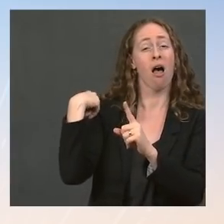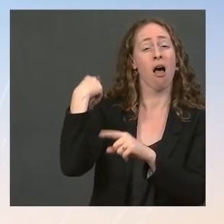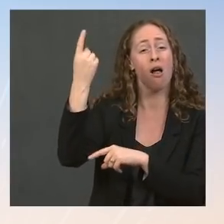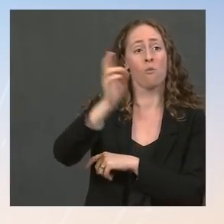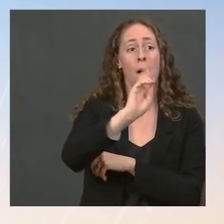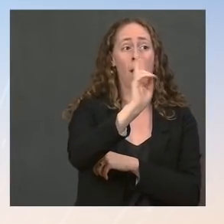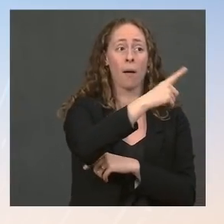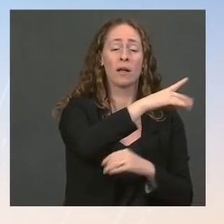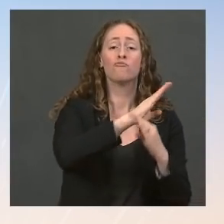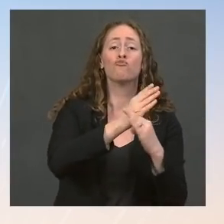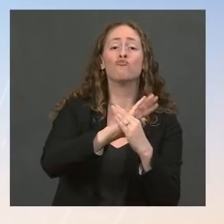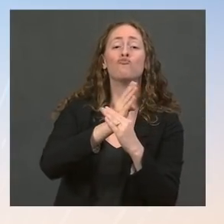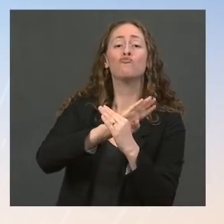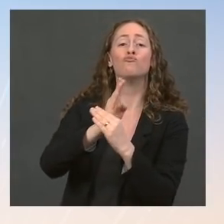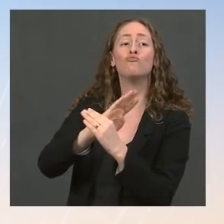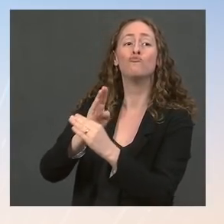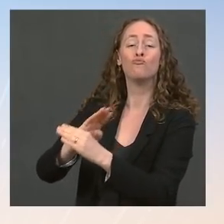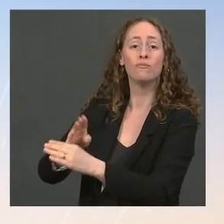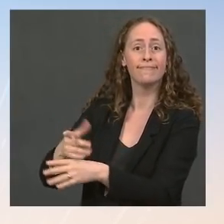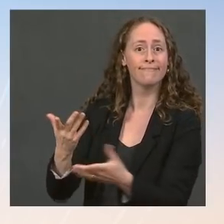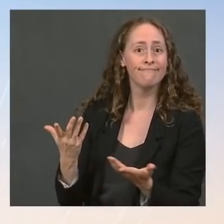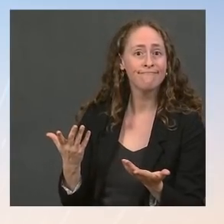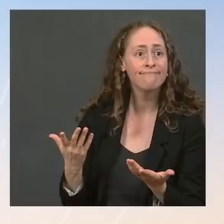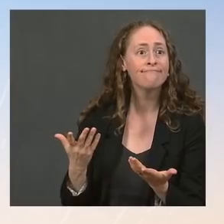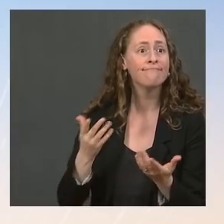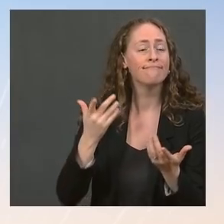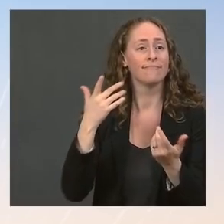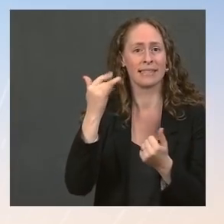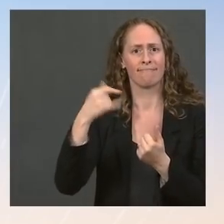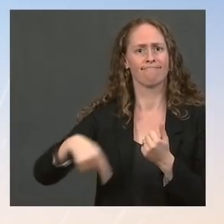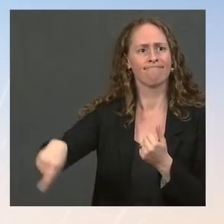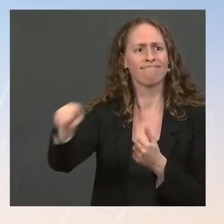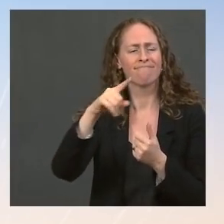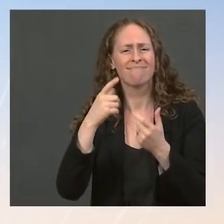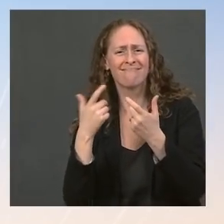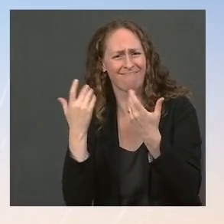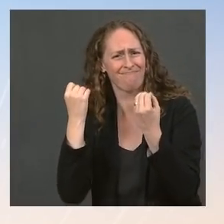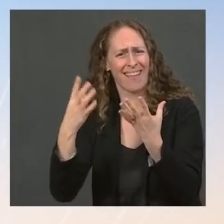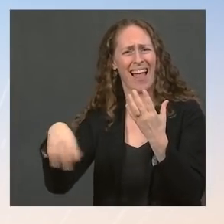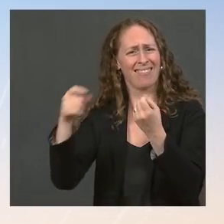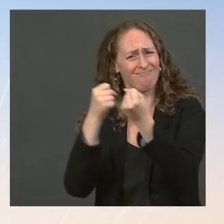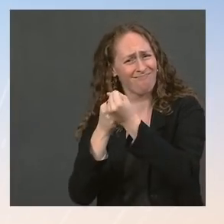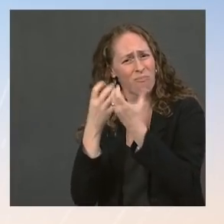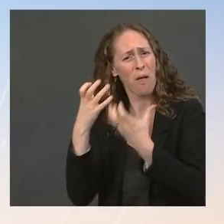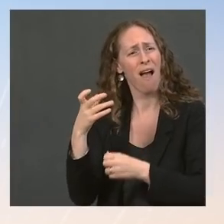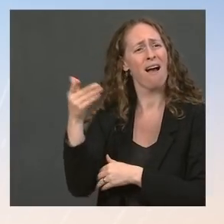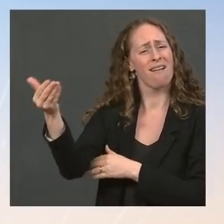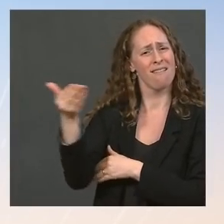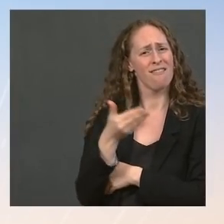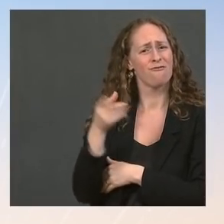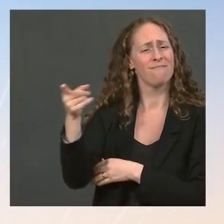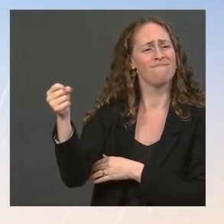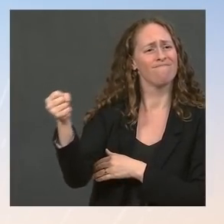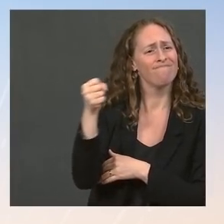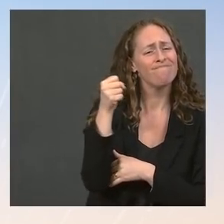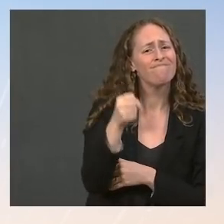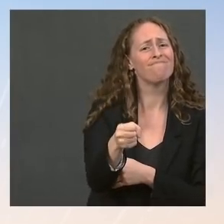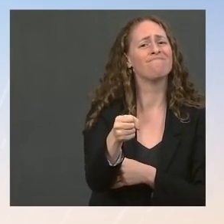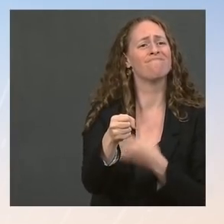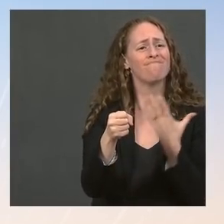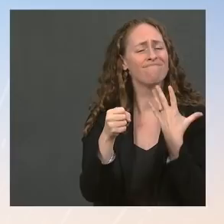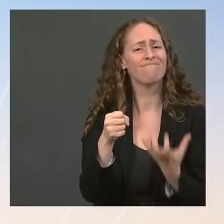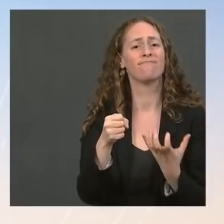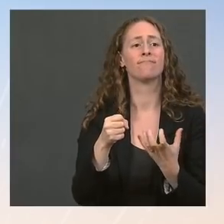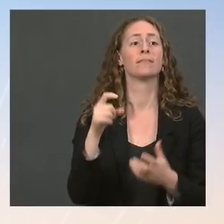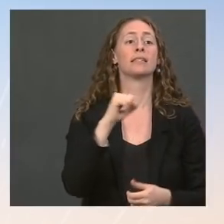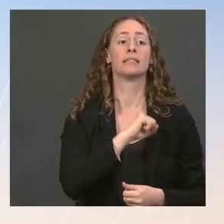historically quickly. There was a whole team of multiple people behind him. We engaged with members of the Senate, including the